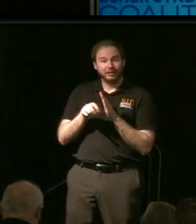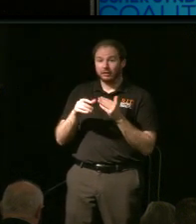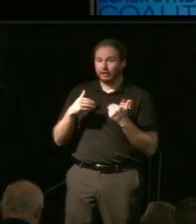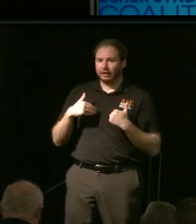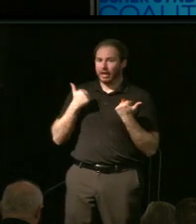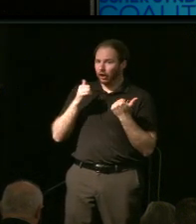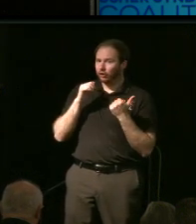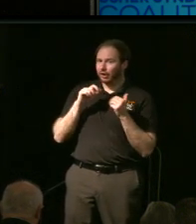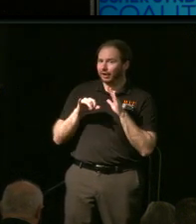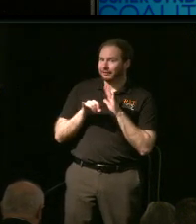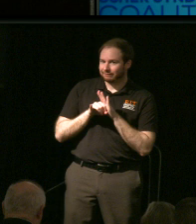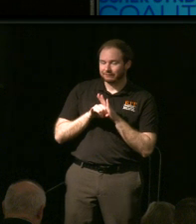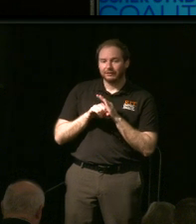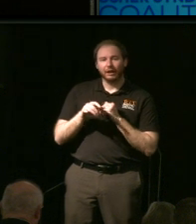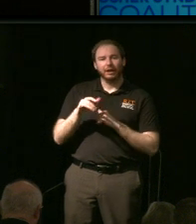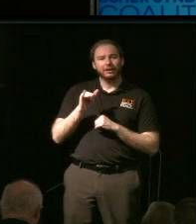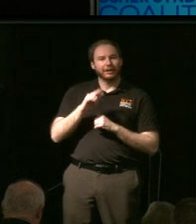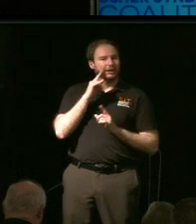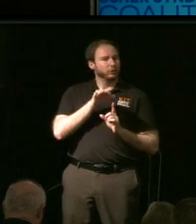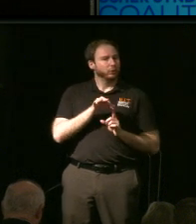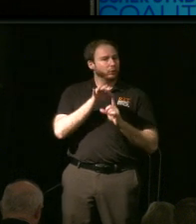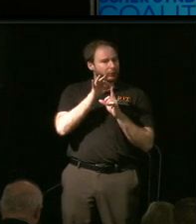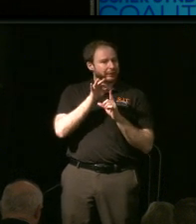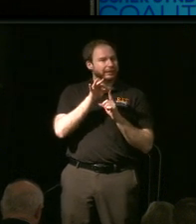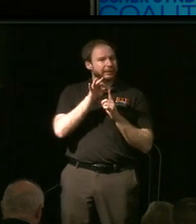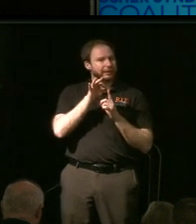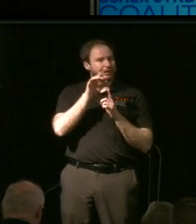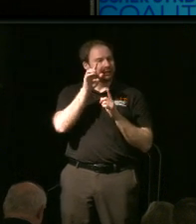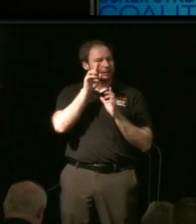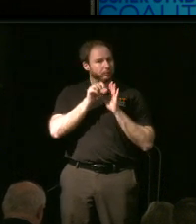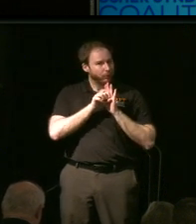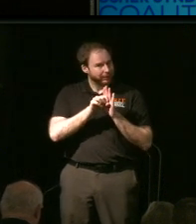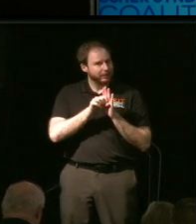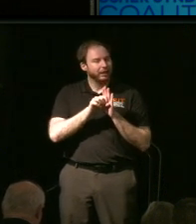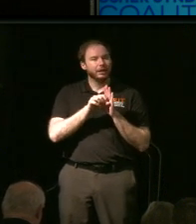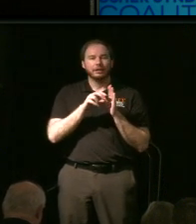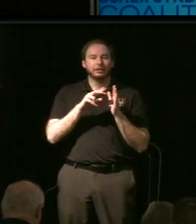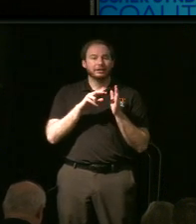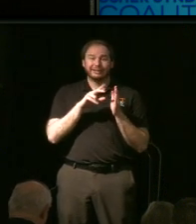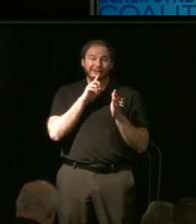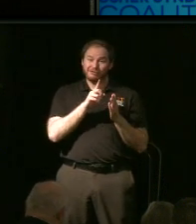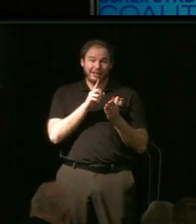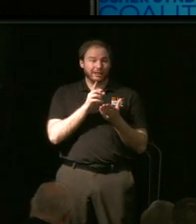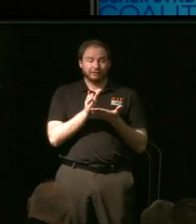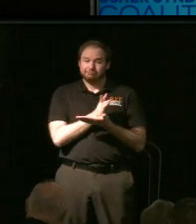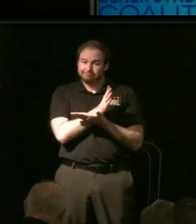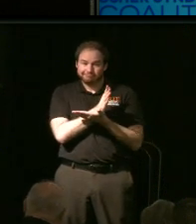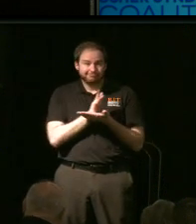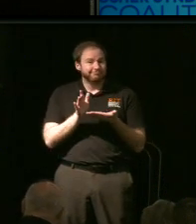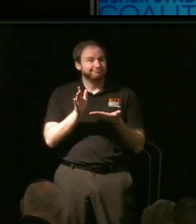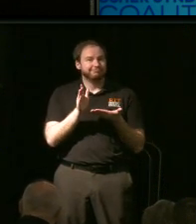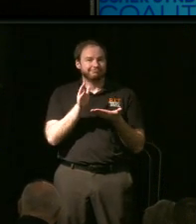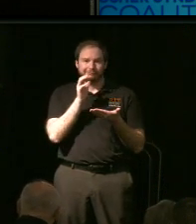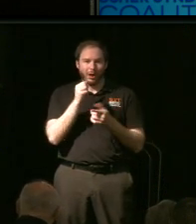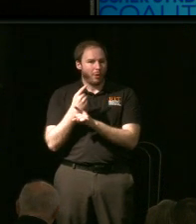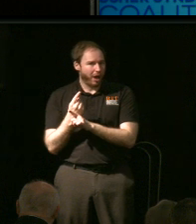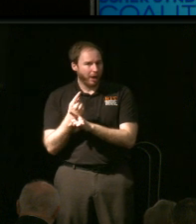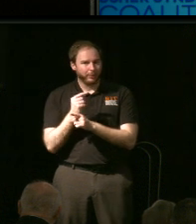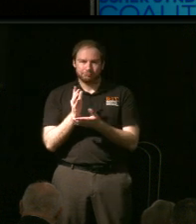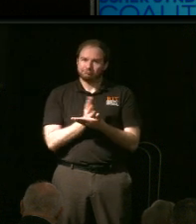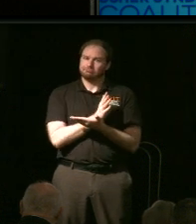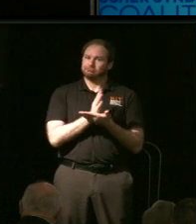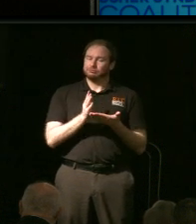younger. The atypical presentations may really just represent, in many cases, a wider spectrum because we